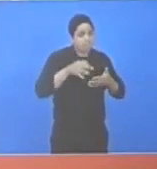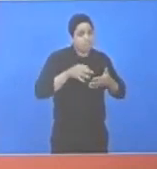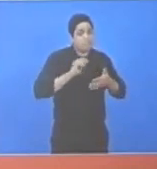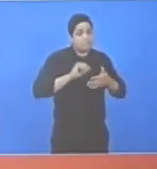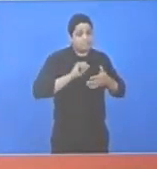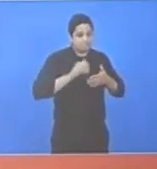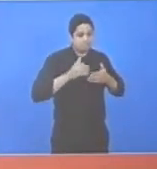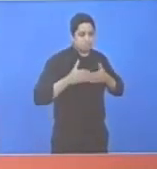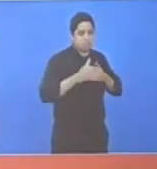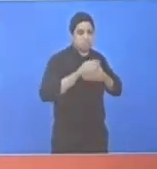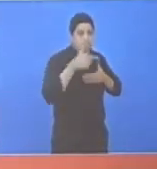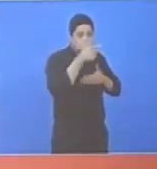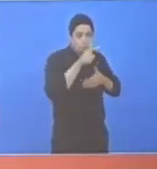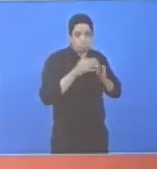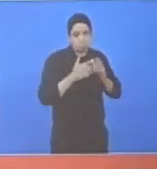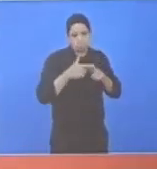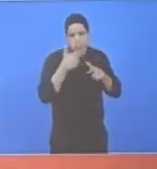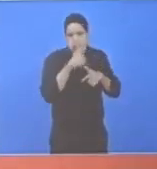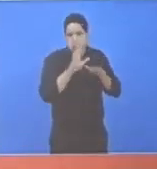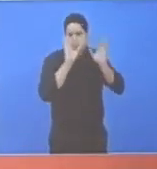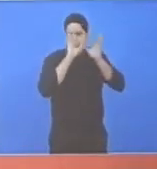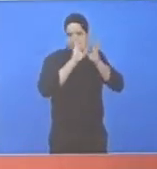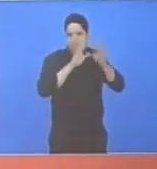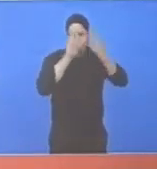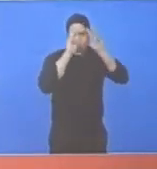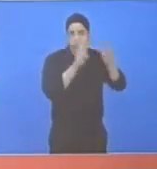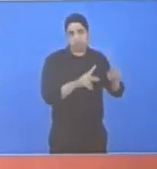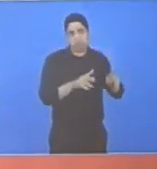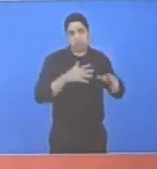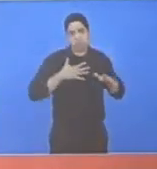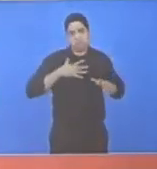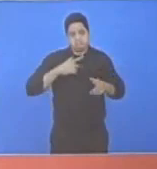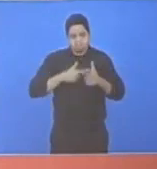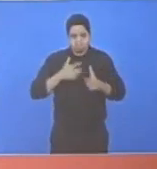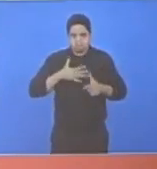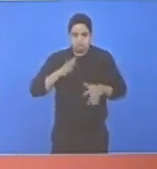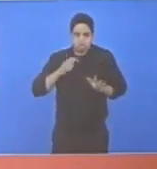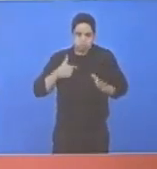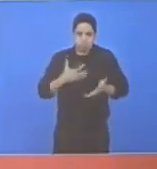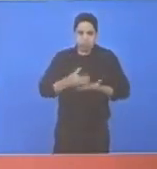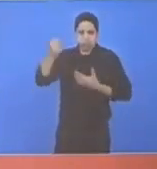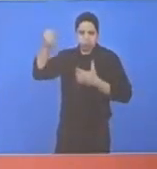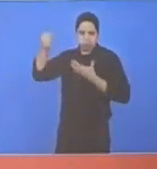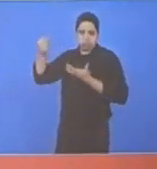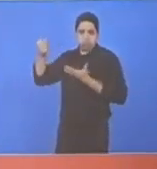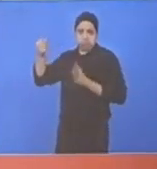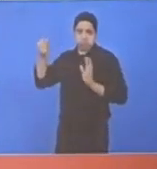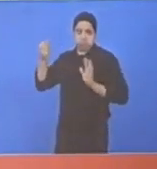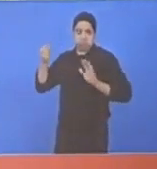it's related to the church for our moment. If there was another world that will start, it's